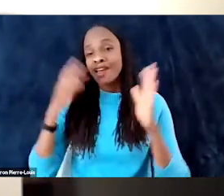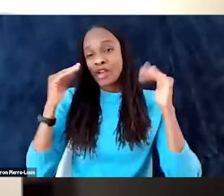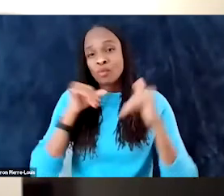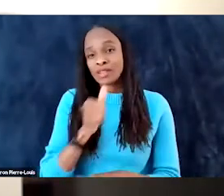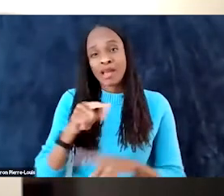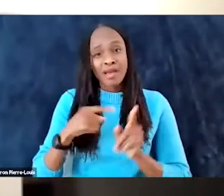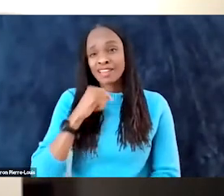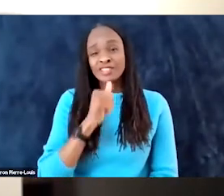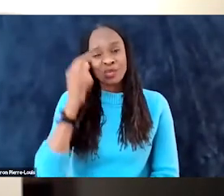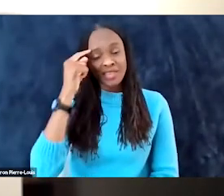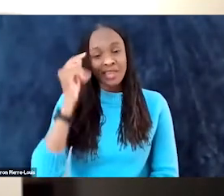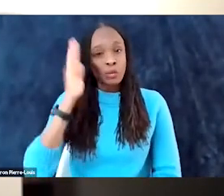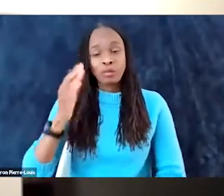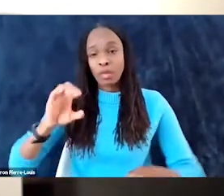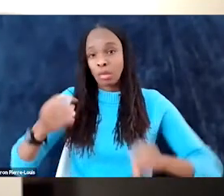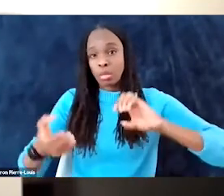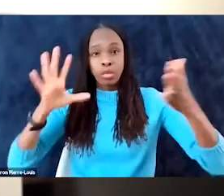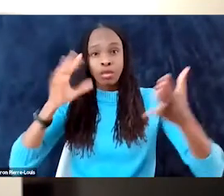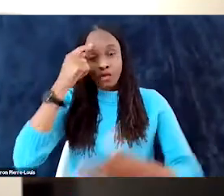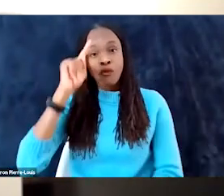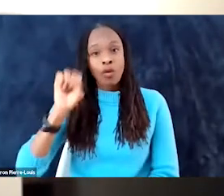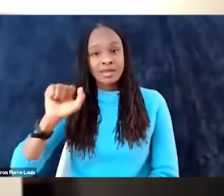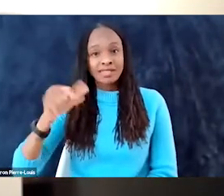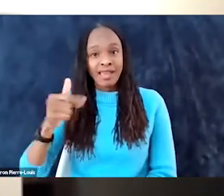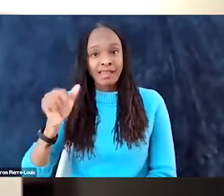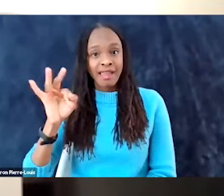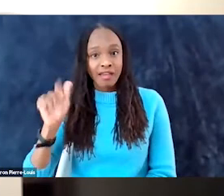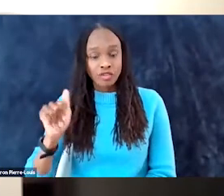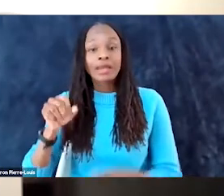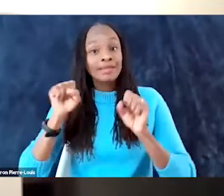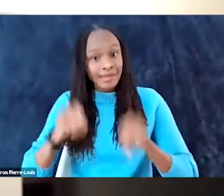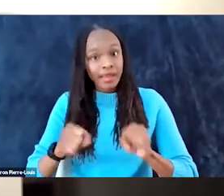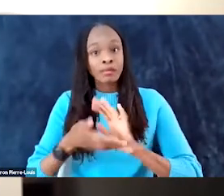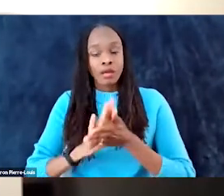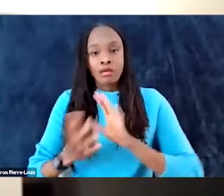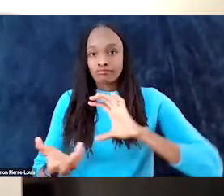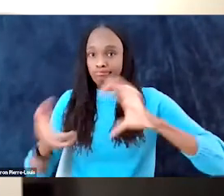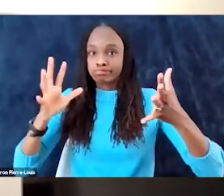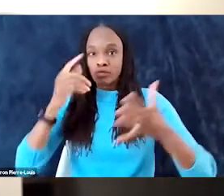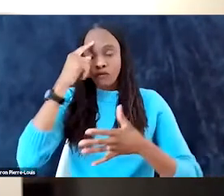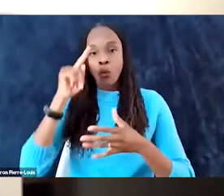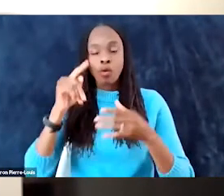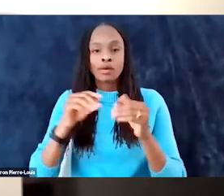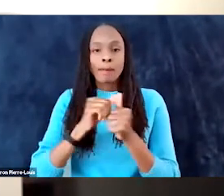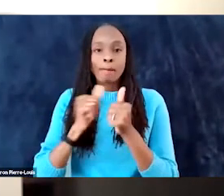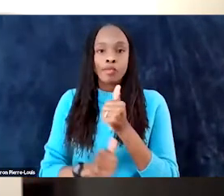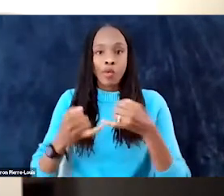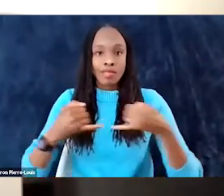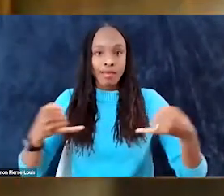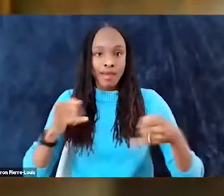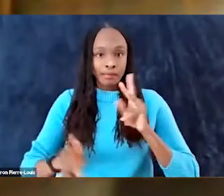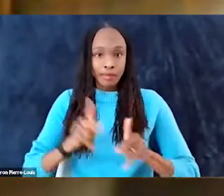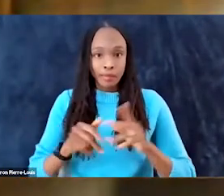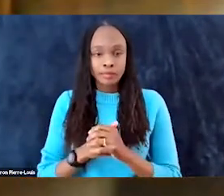going to be a calamity for SAG-AFTRA members. It could be a calamity for below the line people.